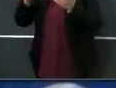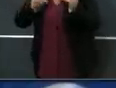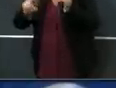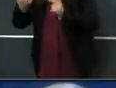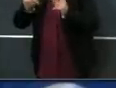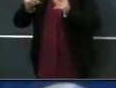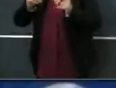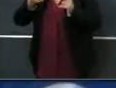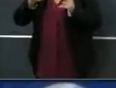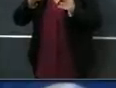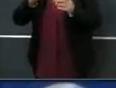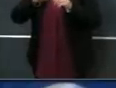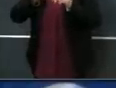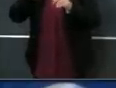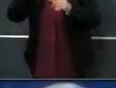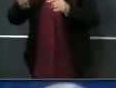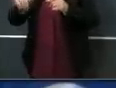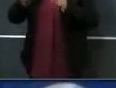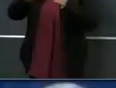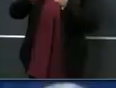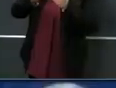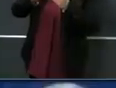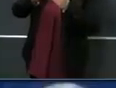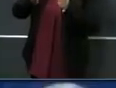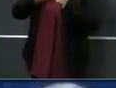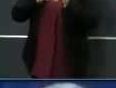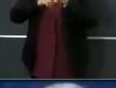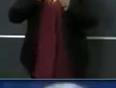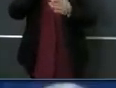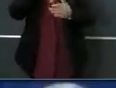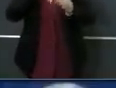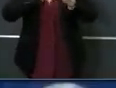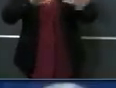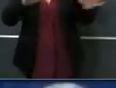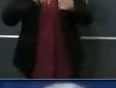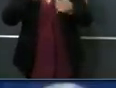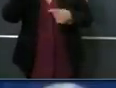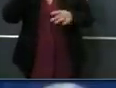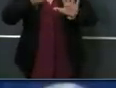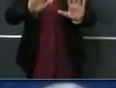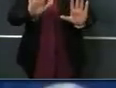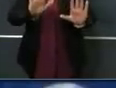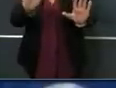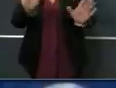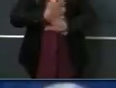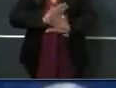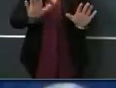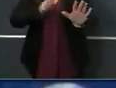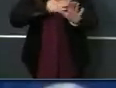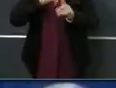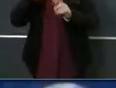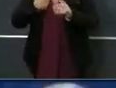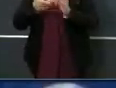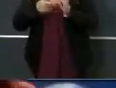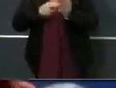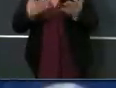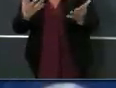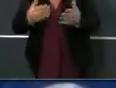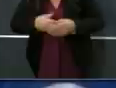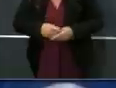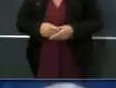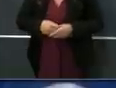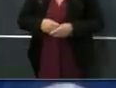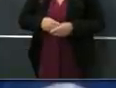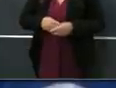reflect the spread of this virus in almost every part of the state of California. And I say that to make this point. When you look at the